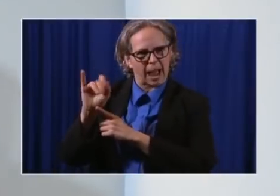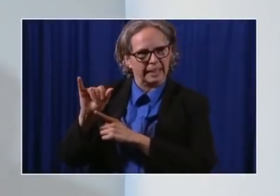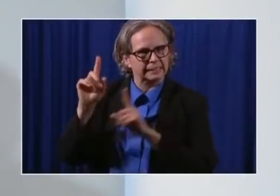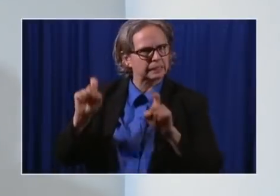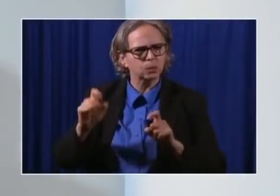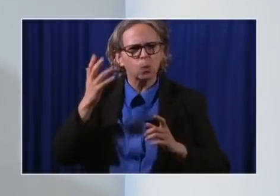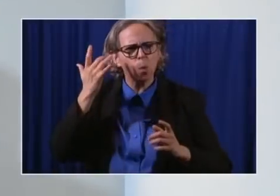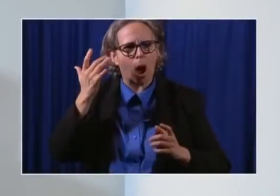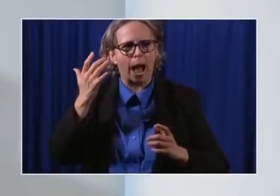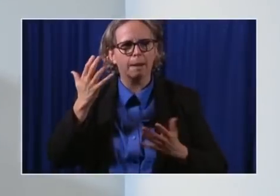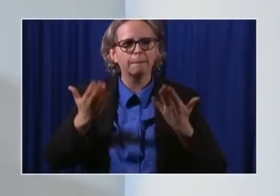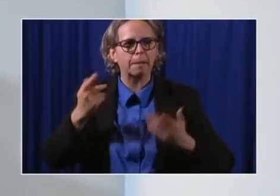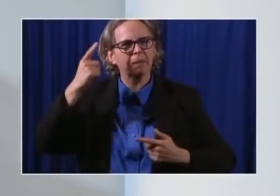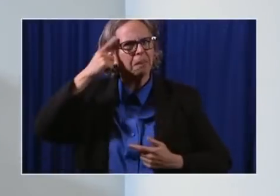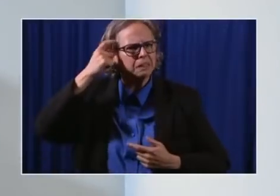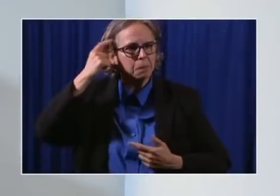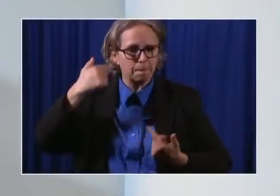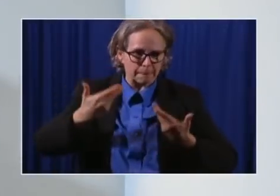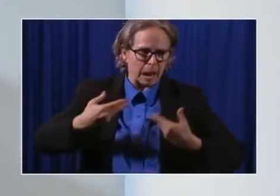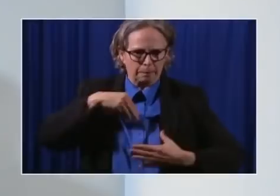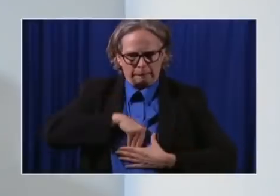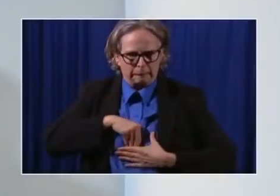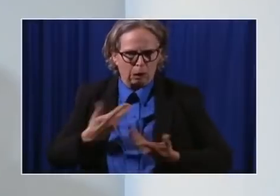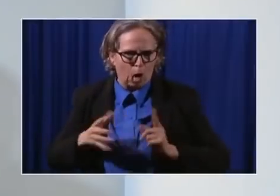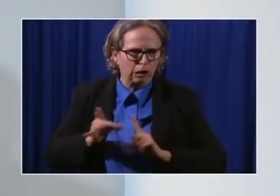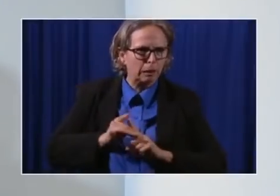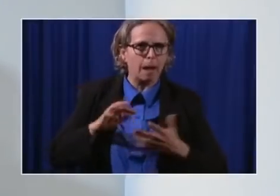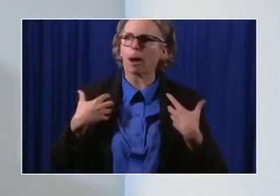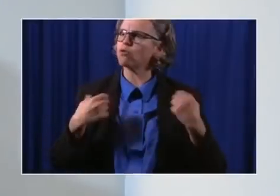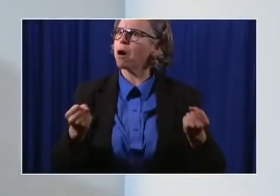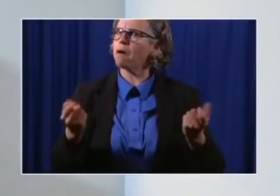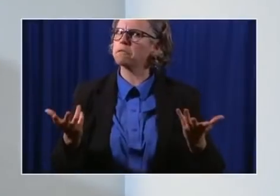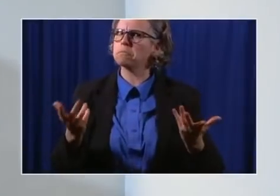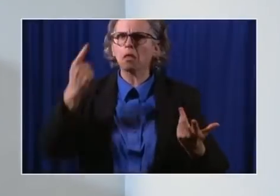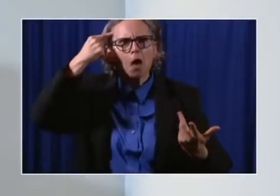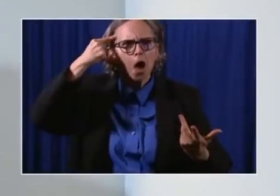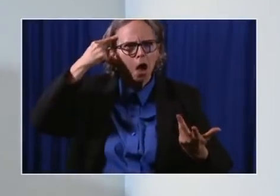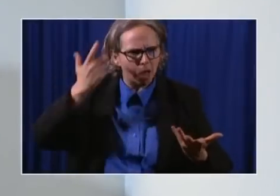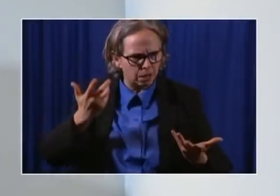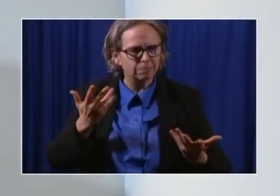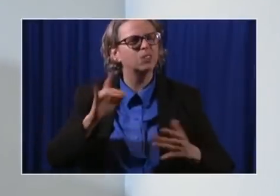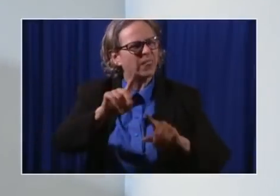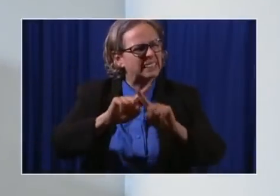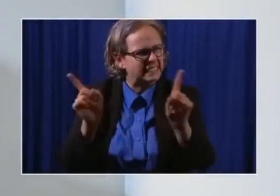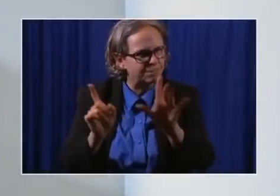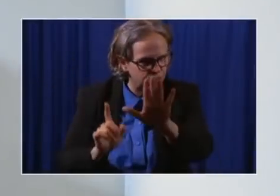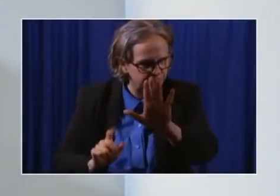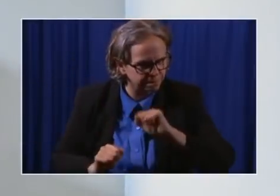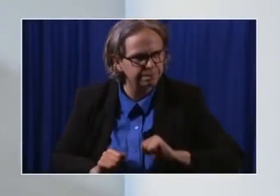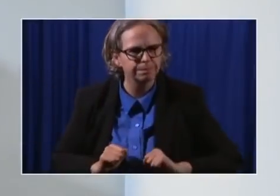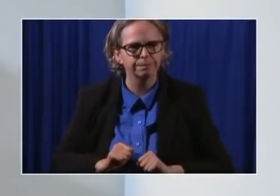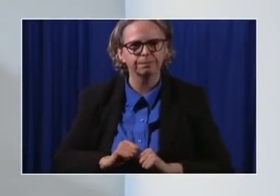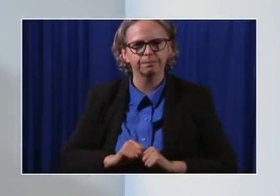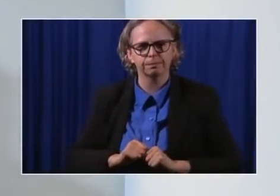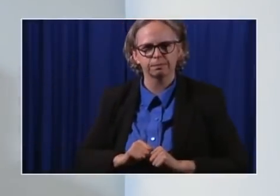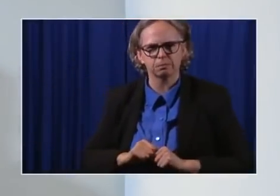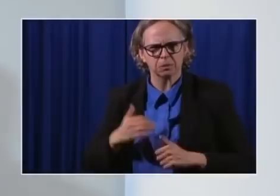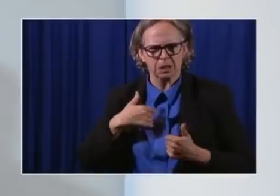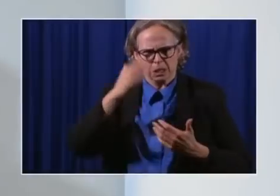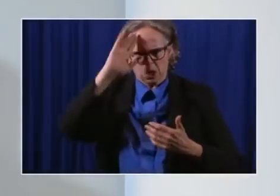that they may have had COVID-19 at some point. So I know we've been discussing these issues and the